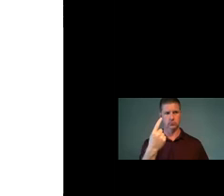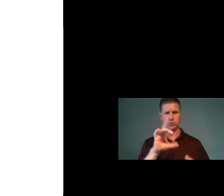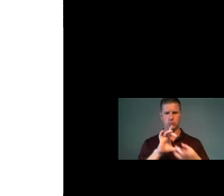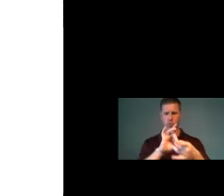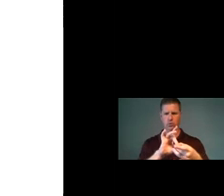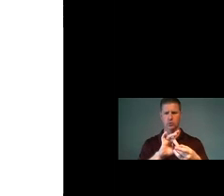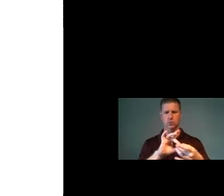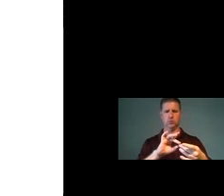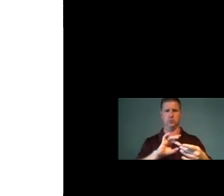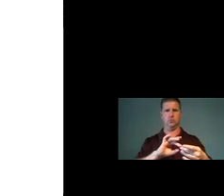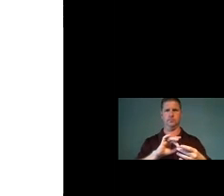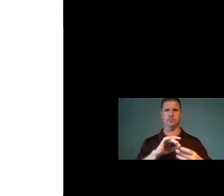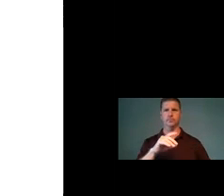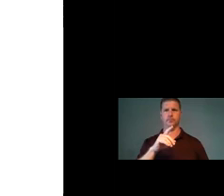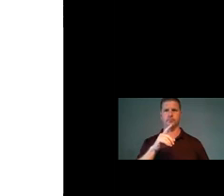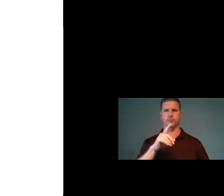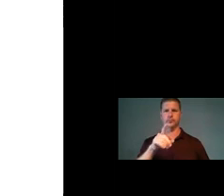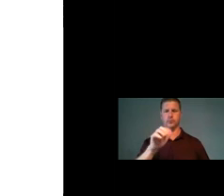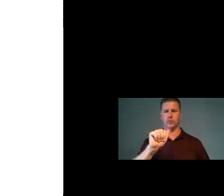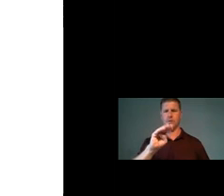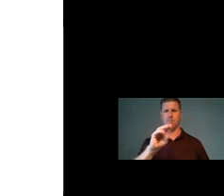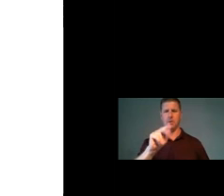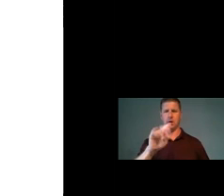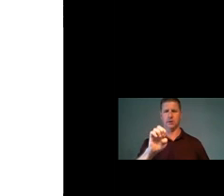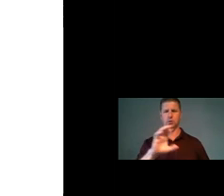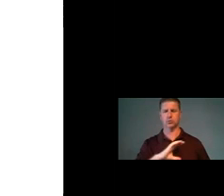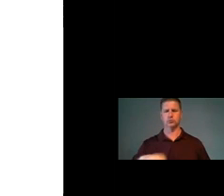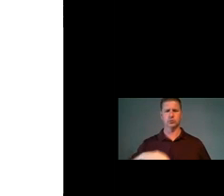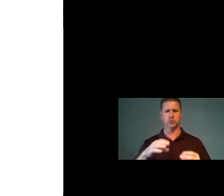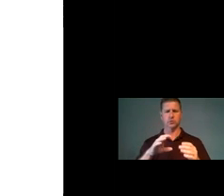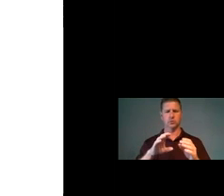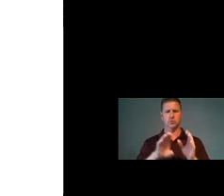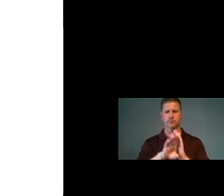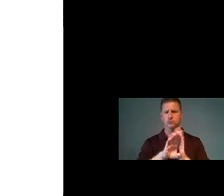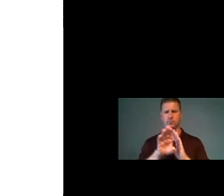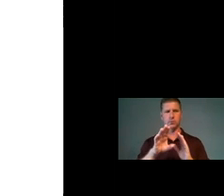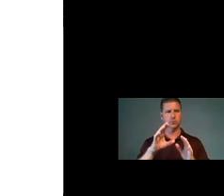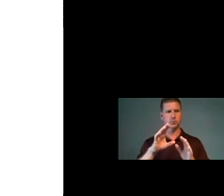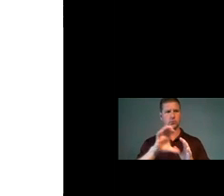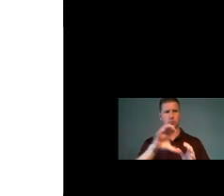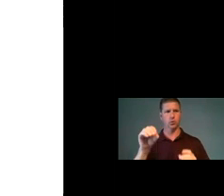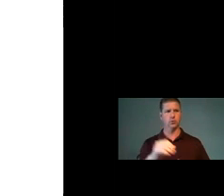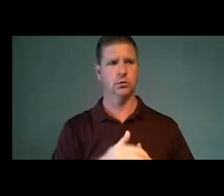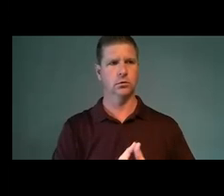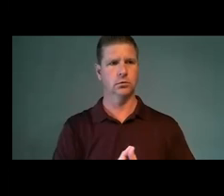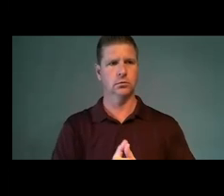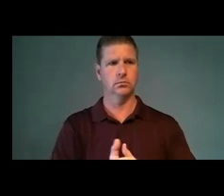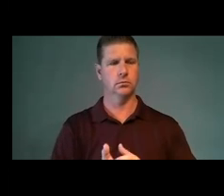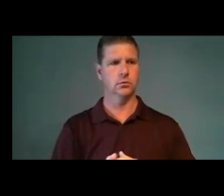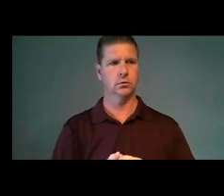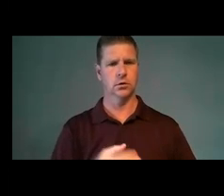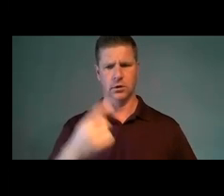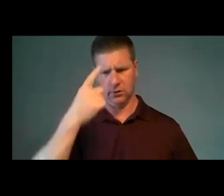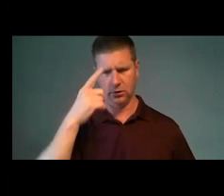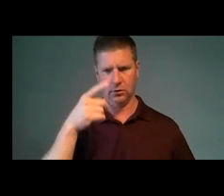regarding the Amani Christian Community Development Corporation and 5th and Dinwiddie project. I believe those